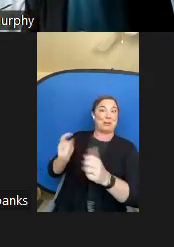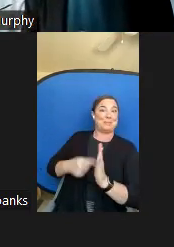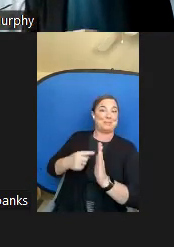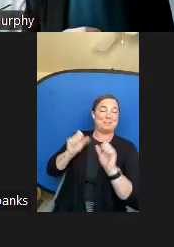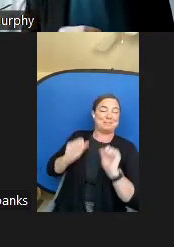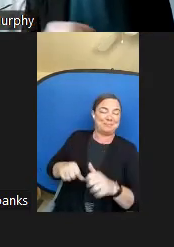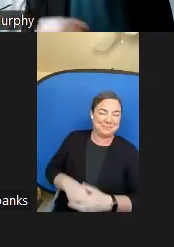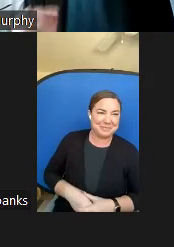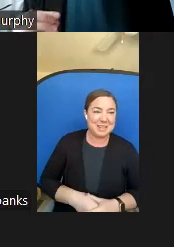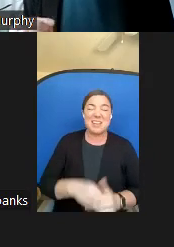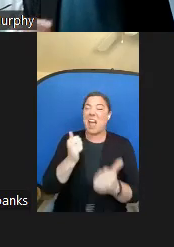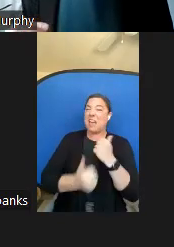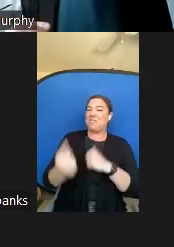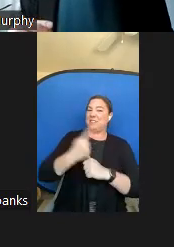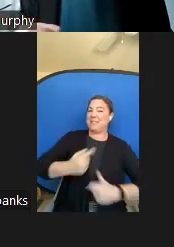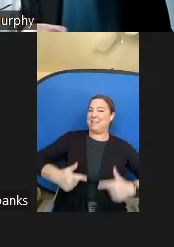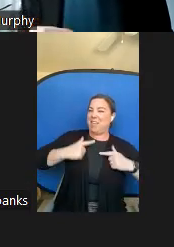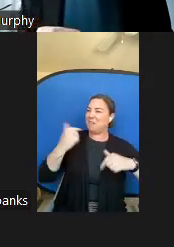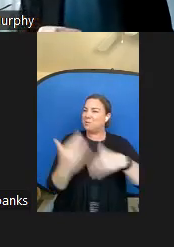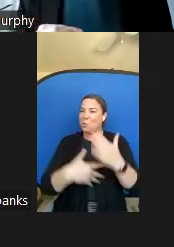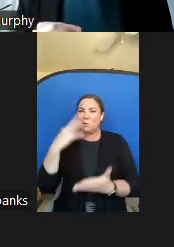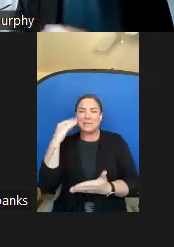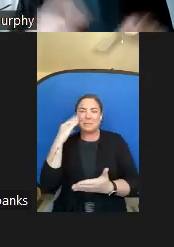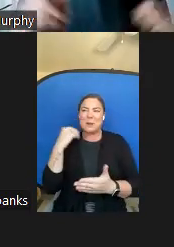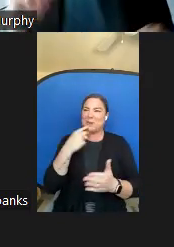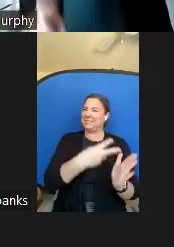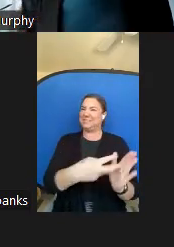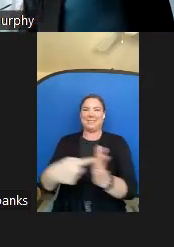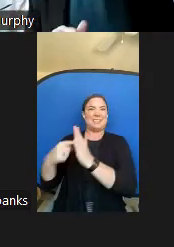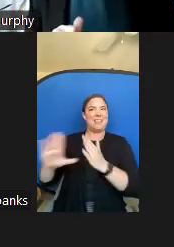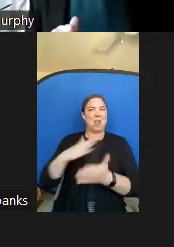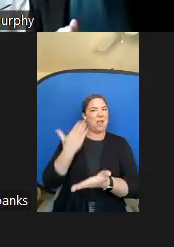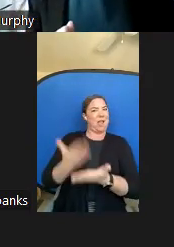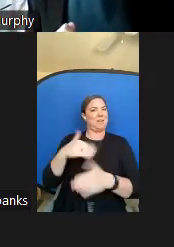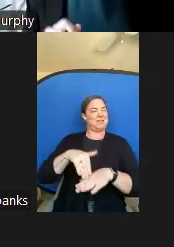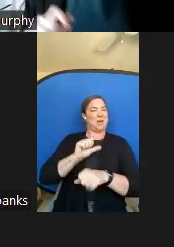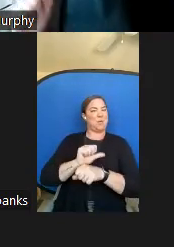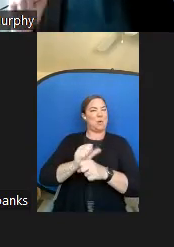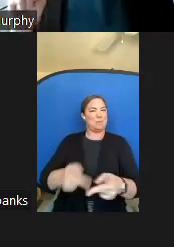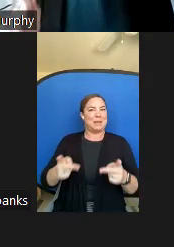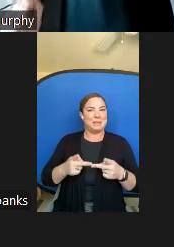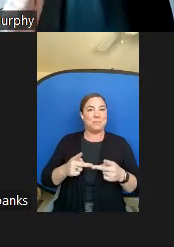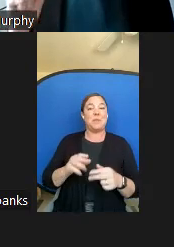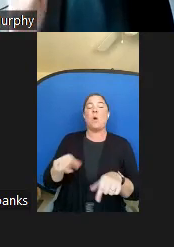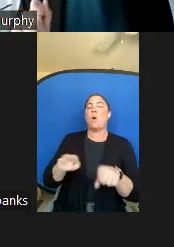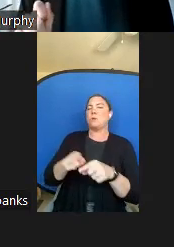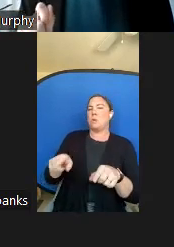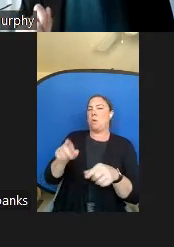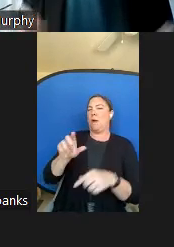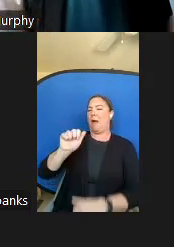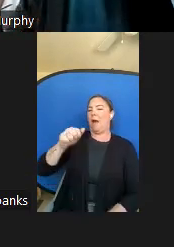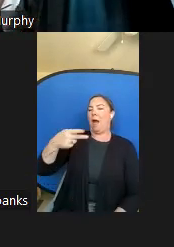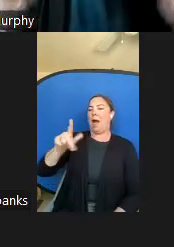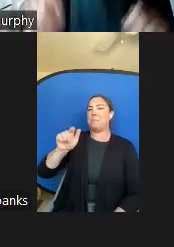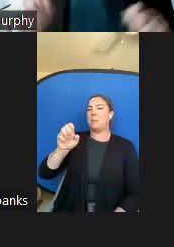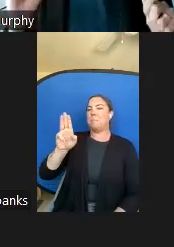lives and social experiences of ancient workplaces. And to return to the words of Applebaum, it's the way that we can